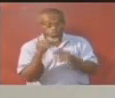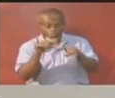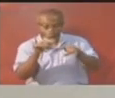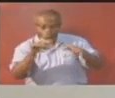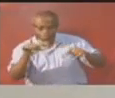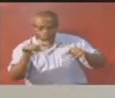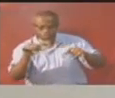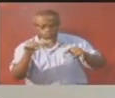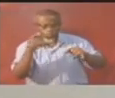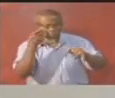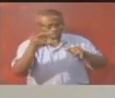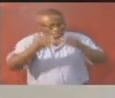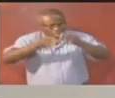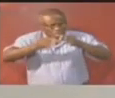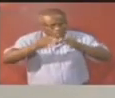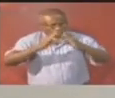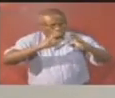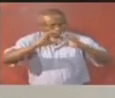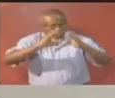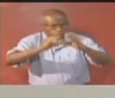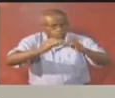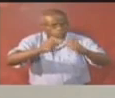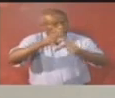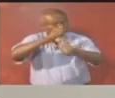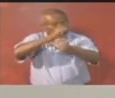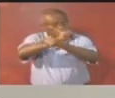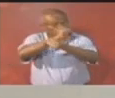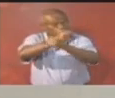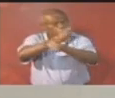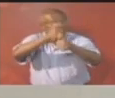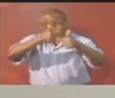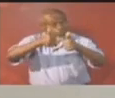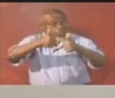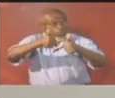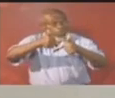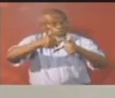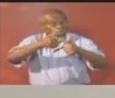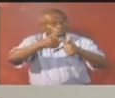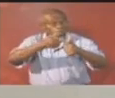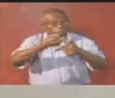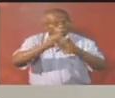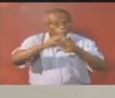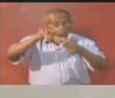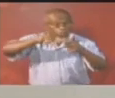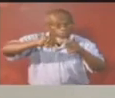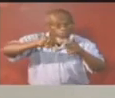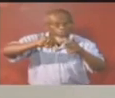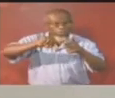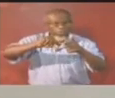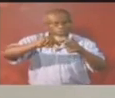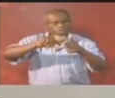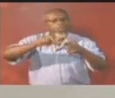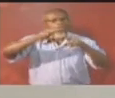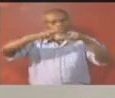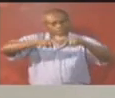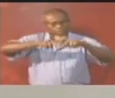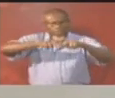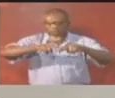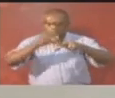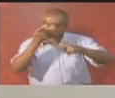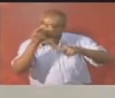whether the communication approach is working is the extent to which people are following,